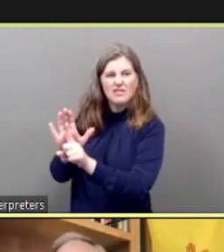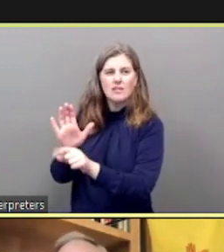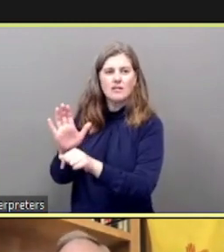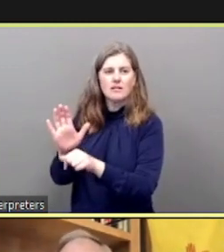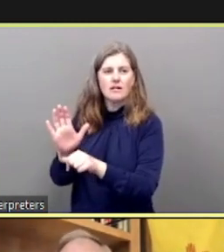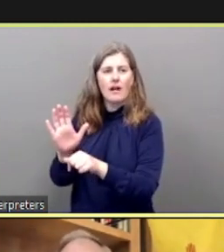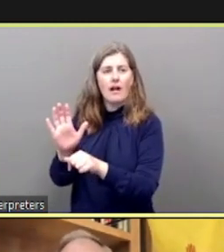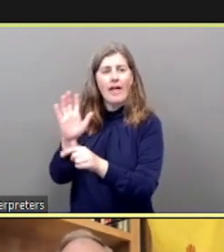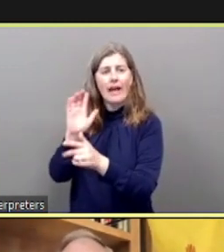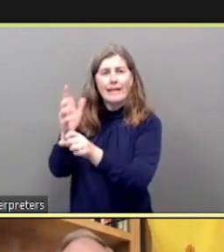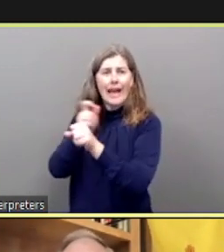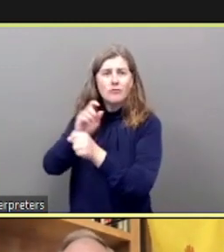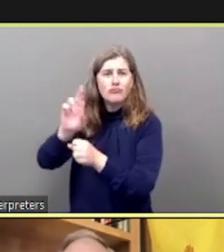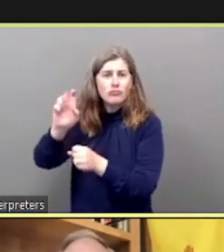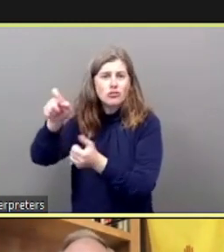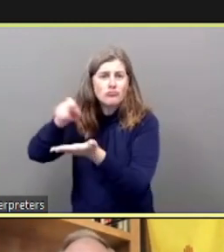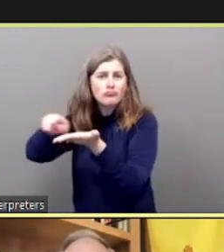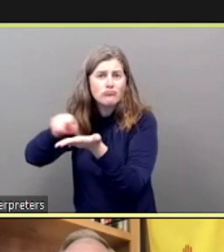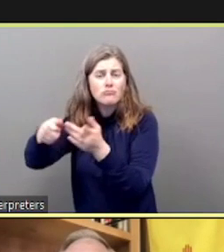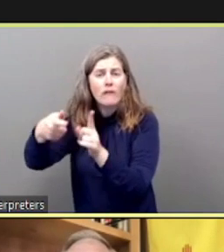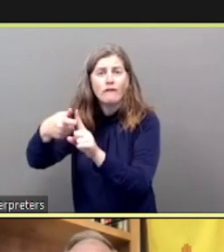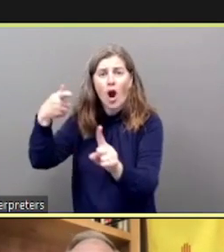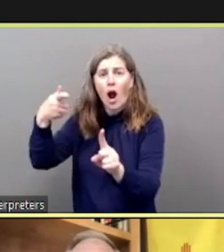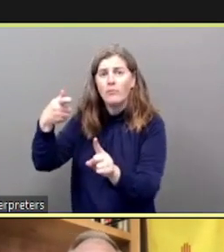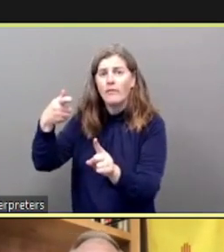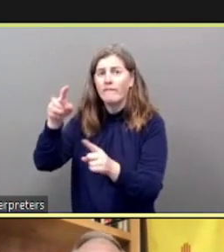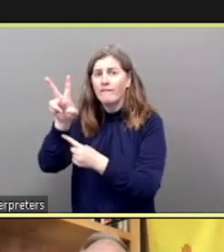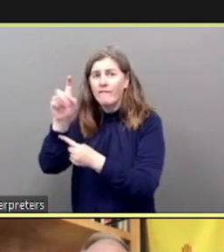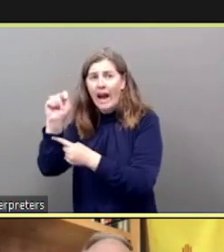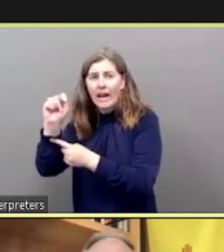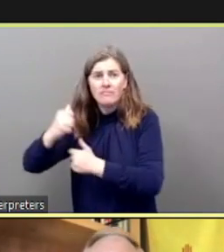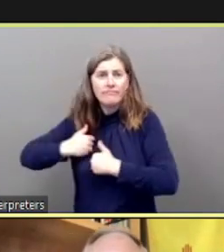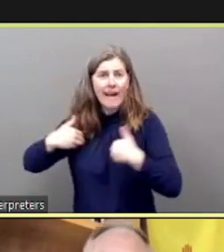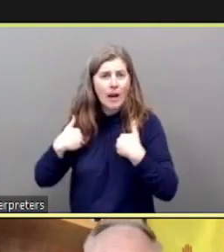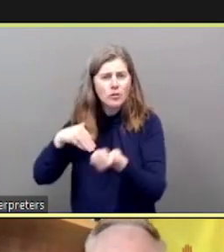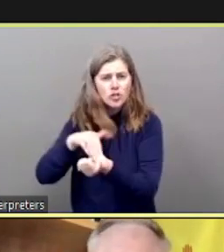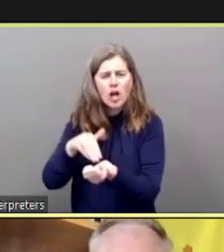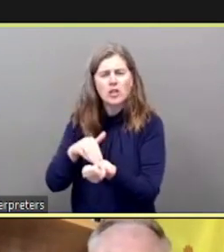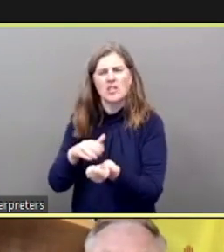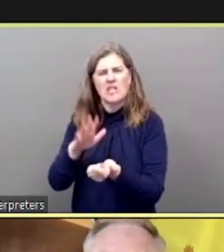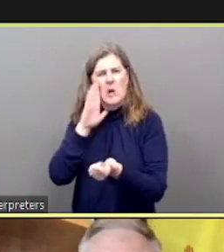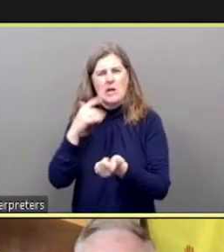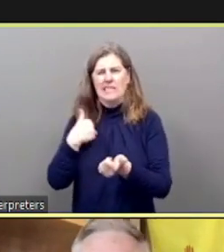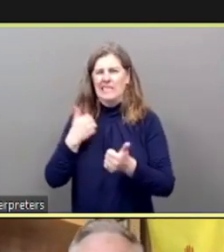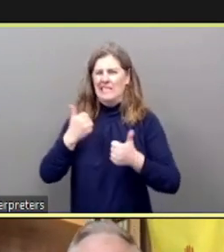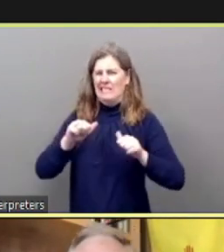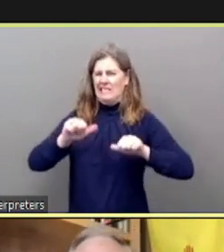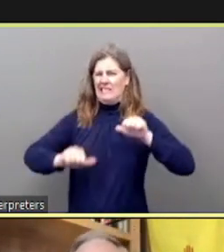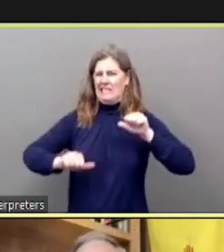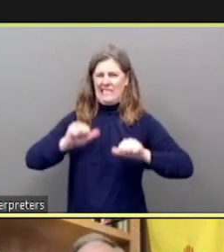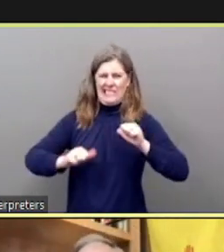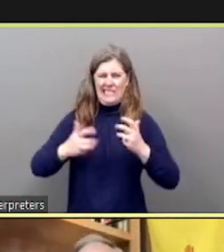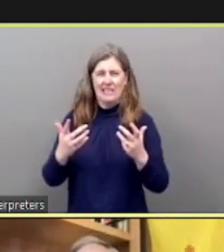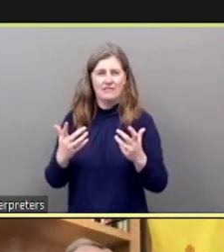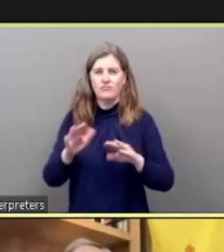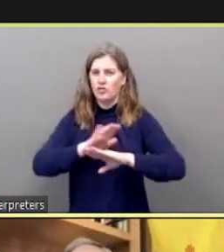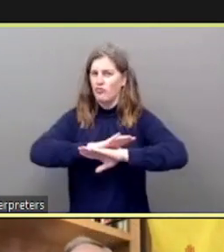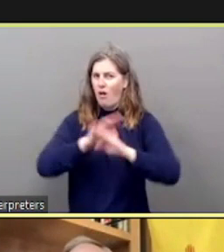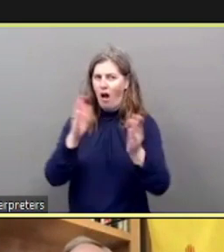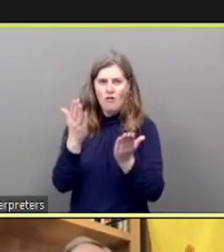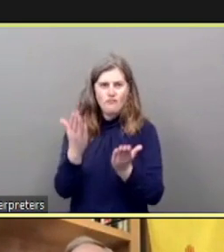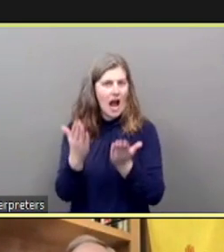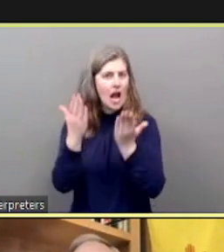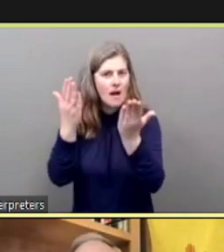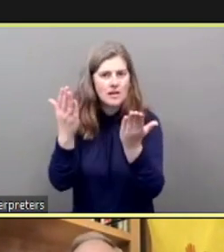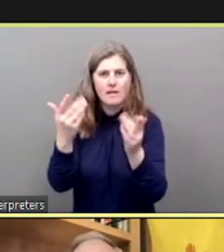for either human or veterinary forms of the drug. You know, the jury is out on ivermectin. It is not recommended by the